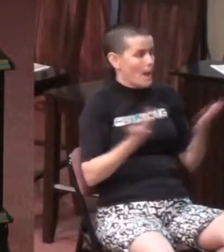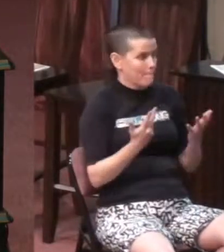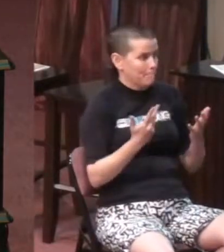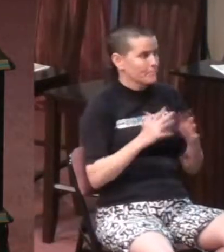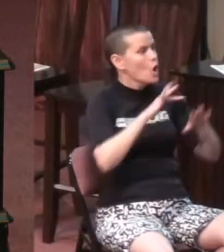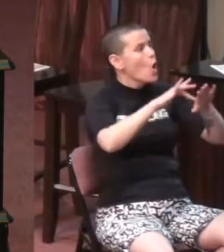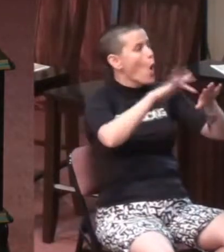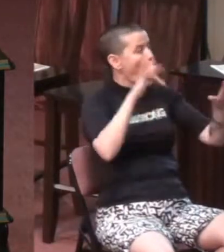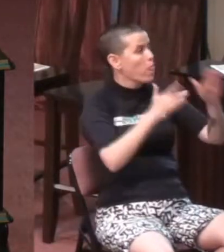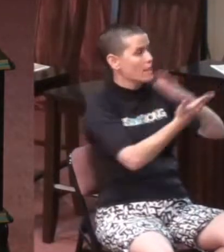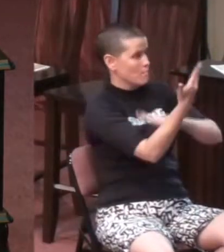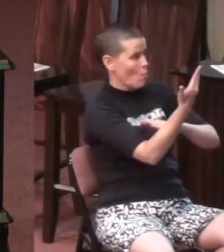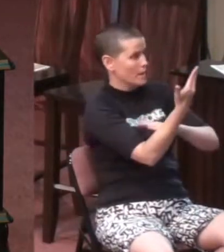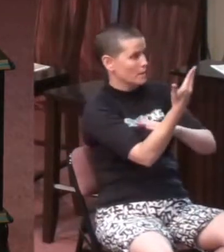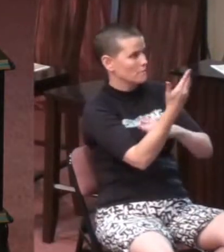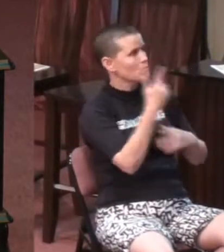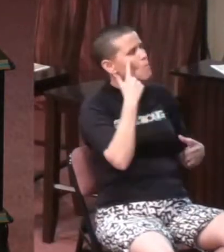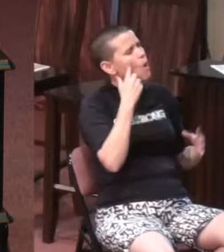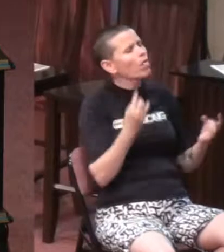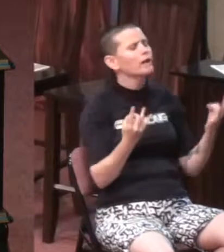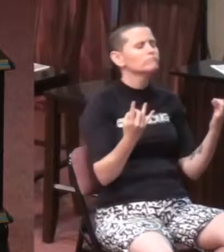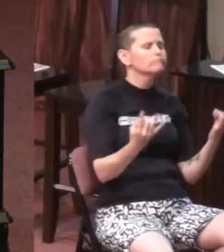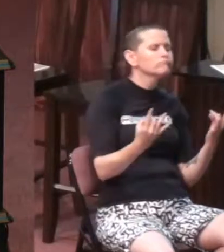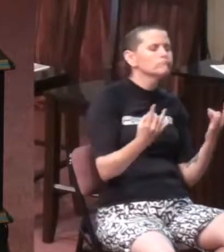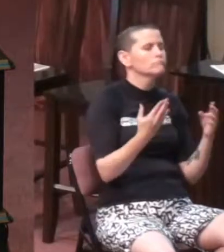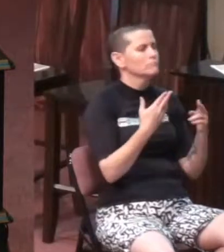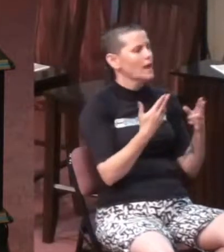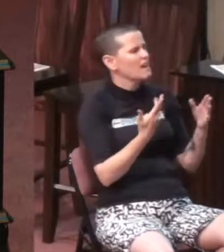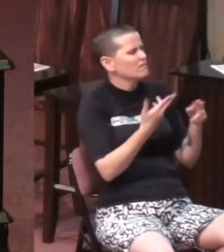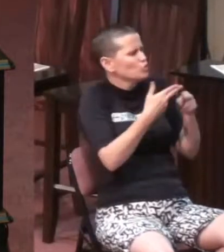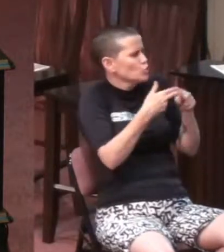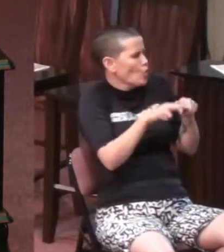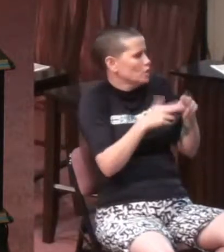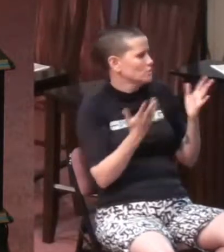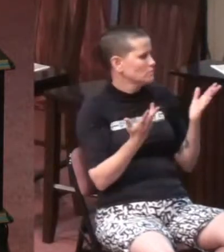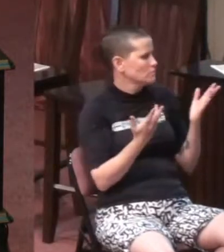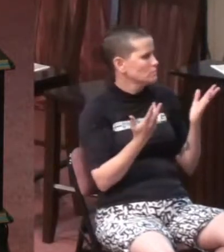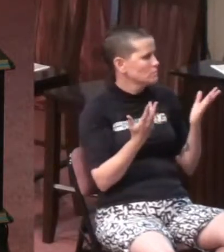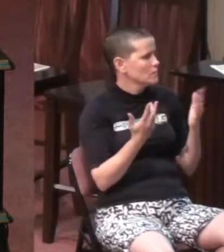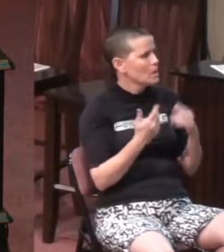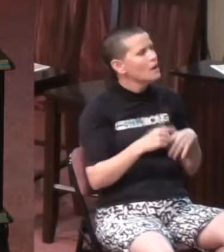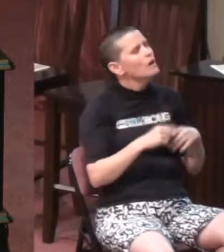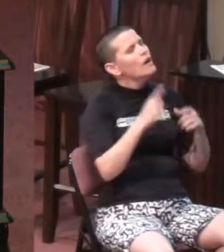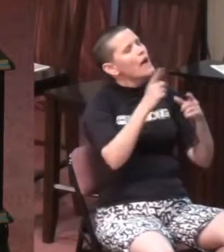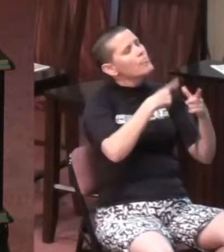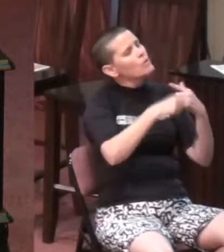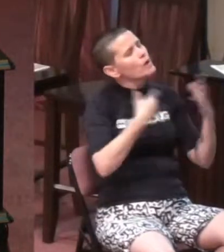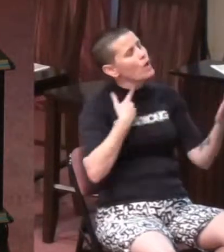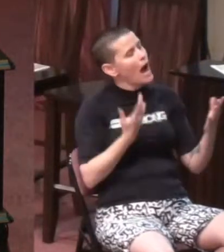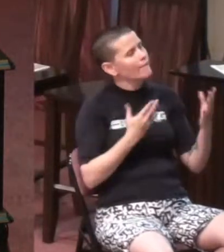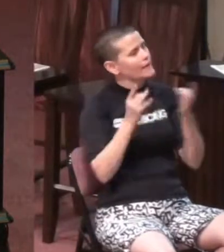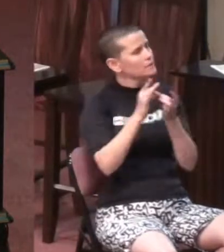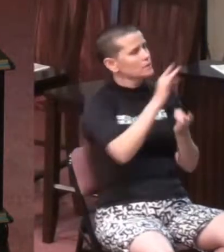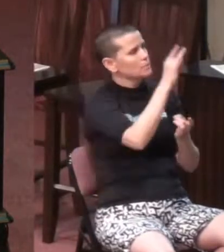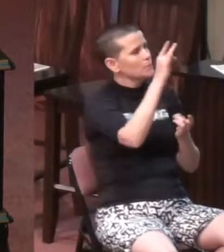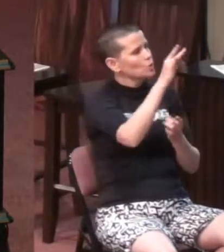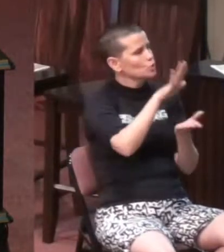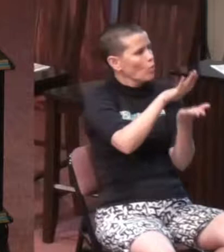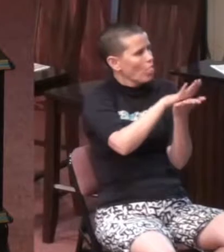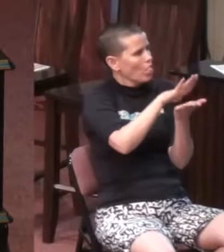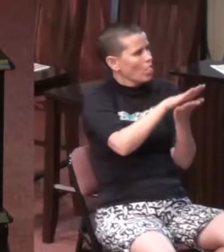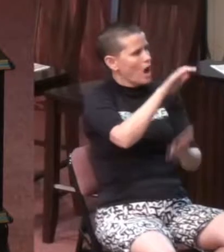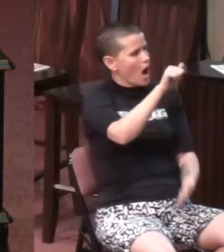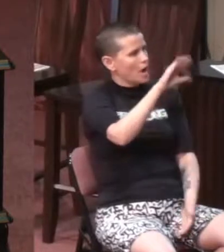more contemplative and meditative in nature, maybe a touch shorter. Then we would have a spiritual academy, and I'll tell you just a little bit more about